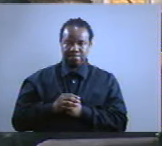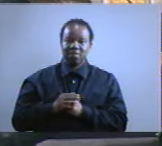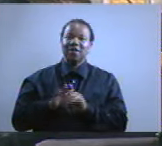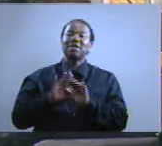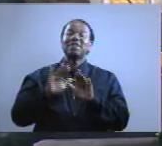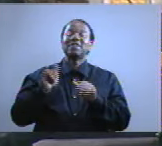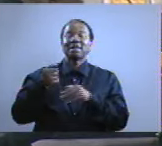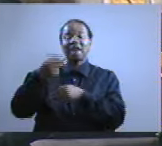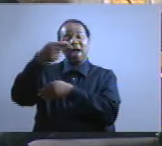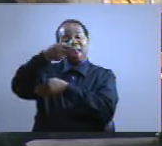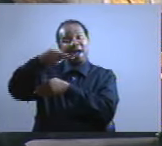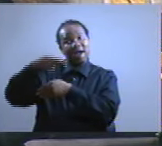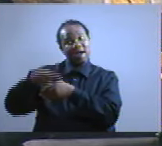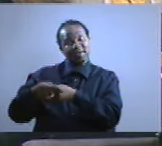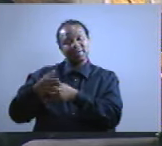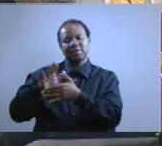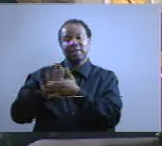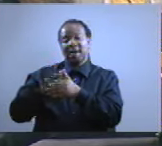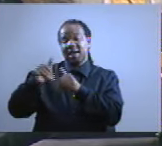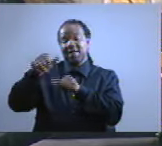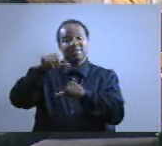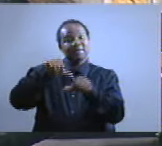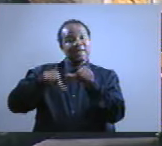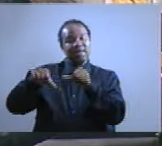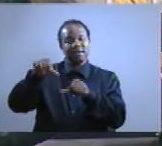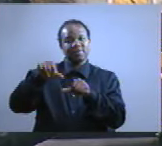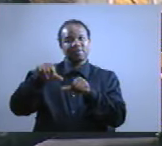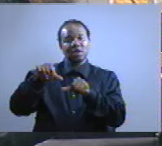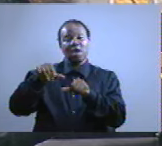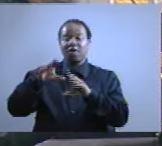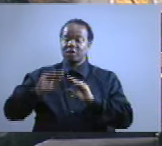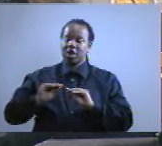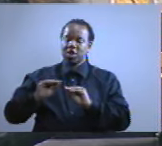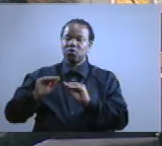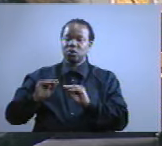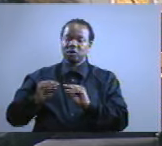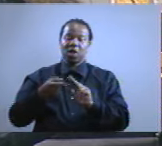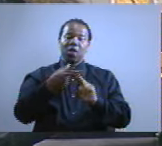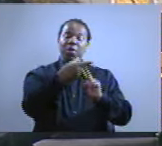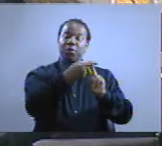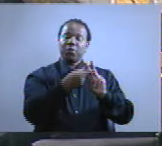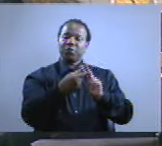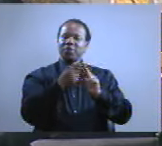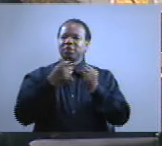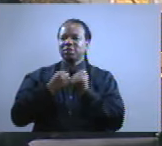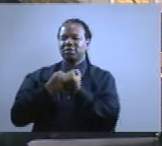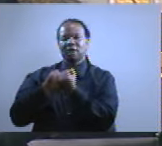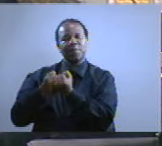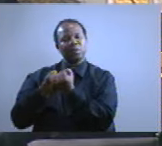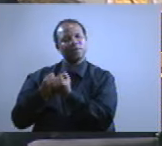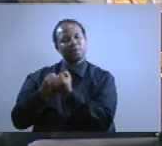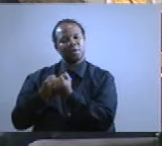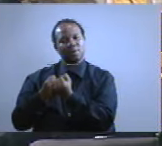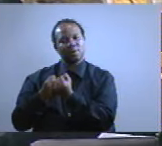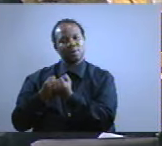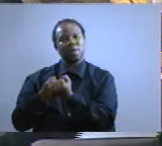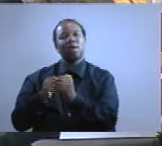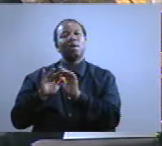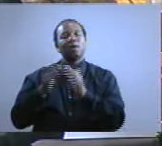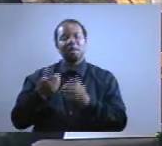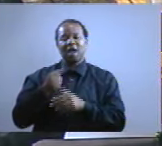arts, conservation and education benefited from the Oppenheimers' enthusiastic support. Join the IFP